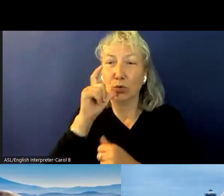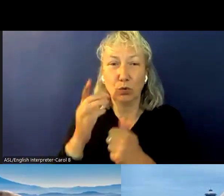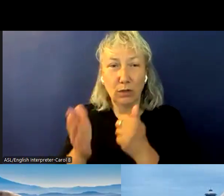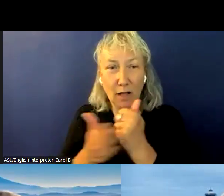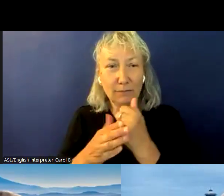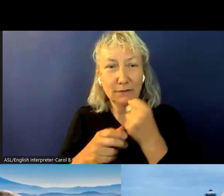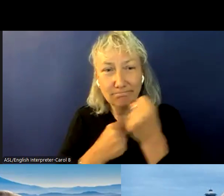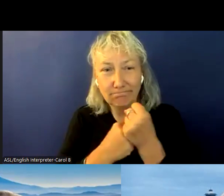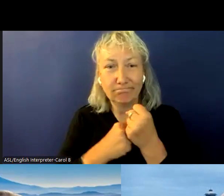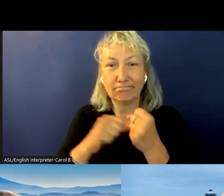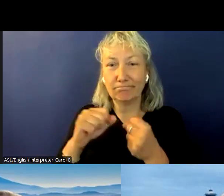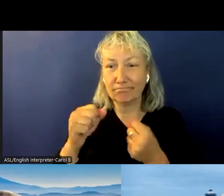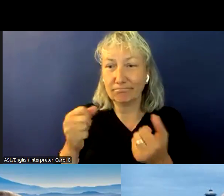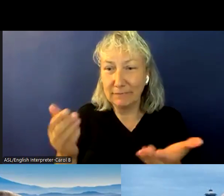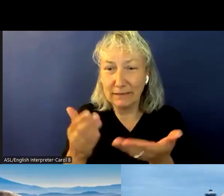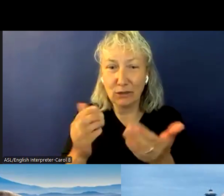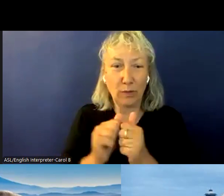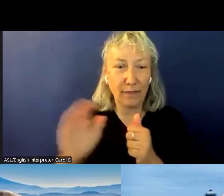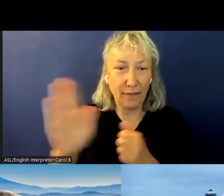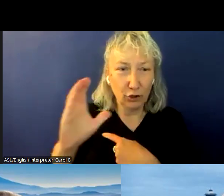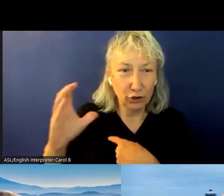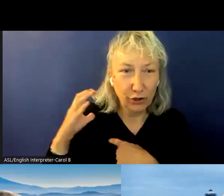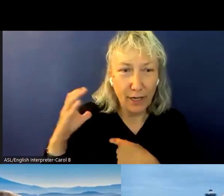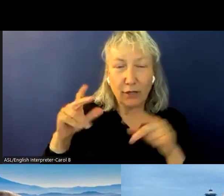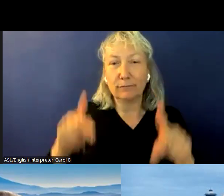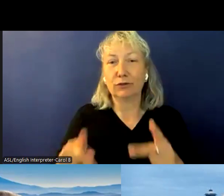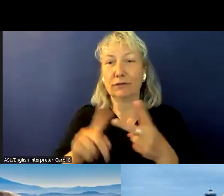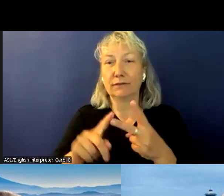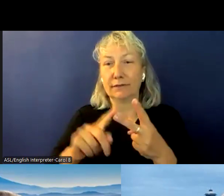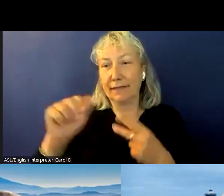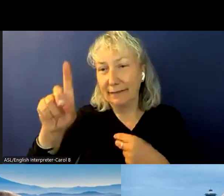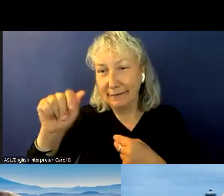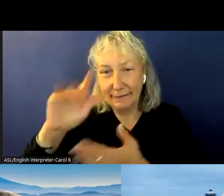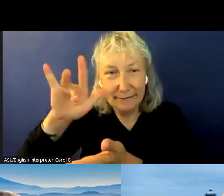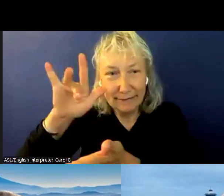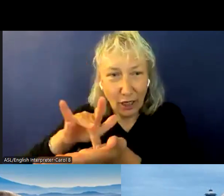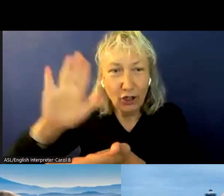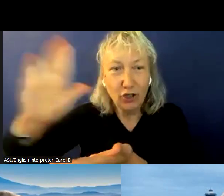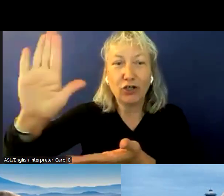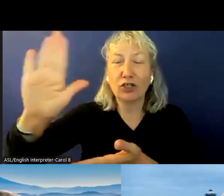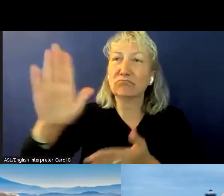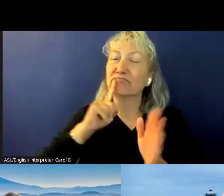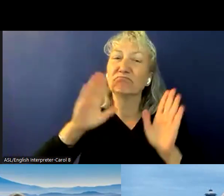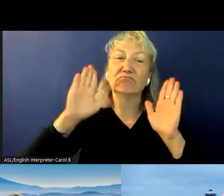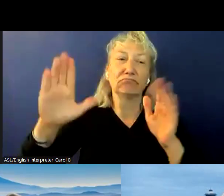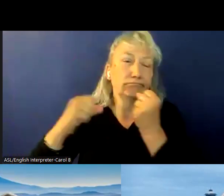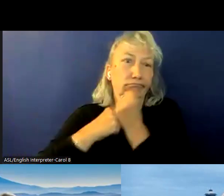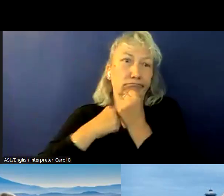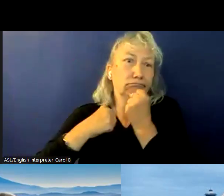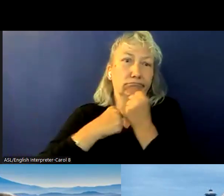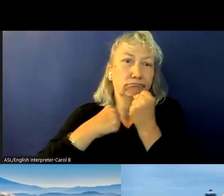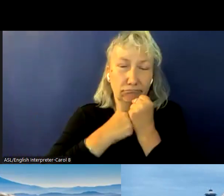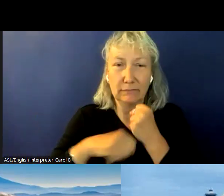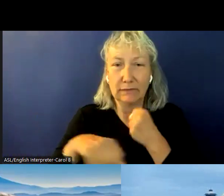chair, and of course the ADA Center and their wonderful support, and Disability